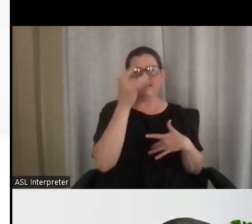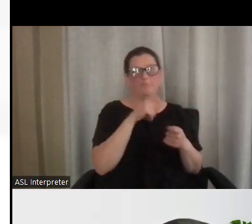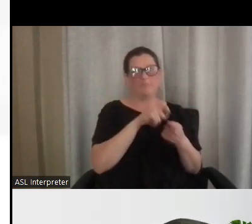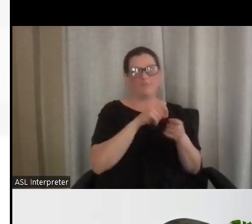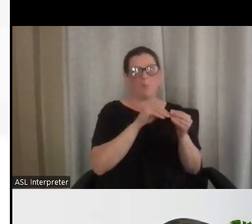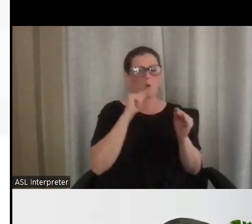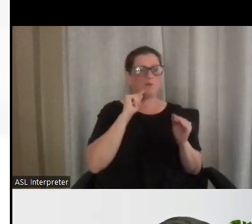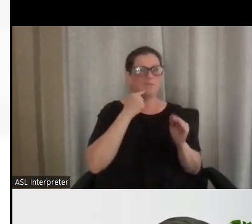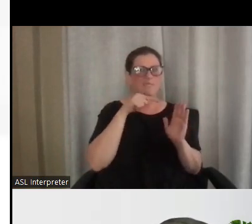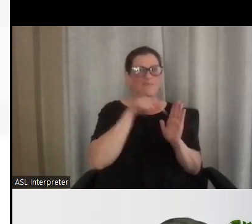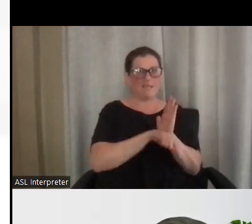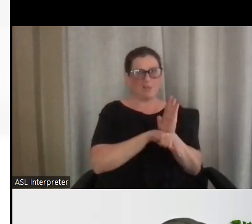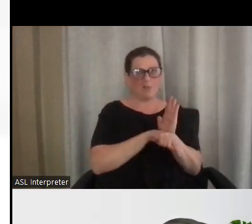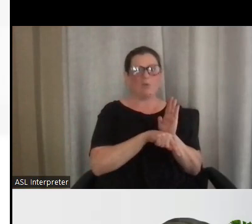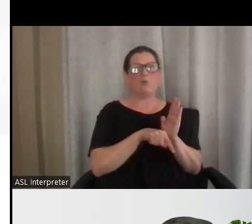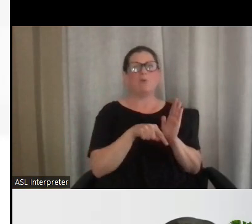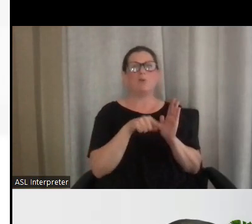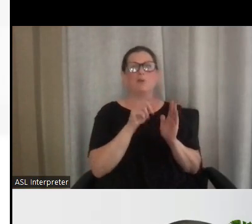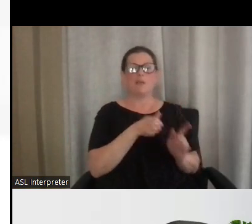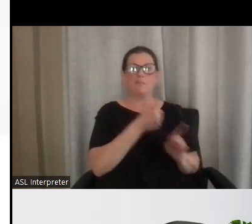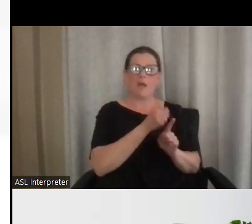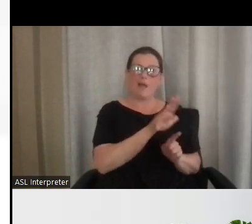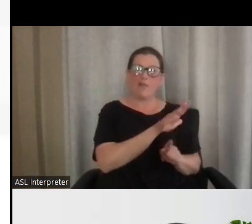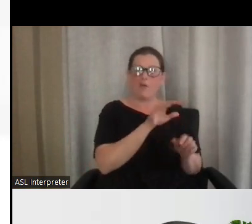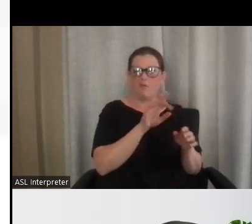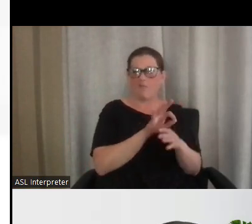that might impact their functioning.